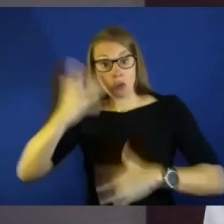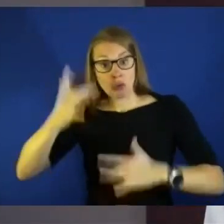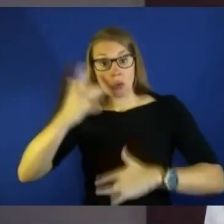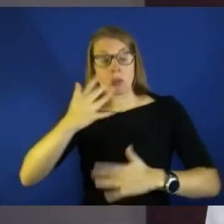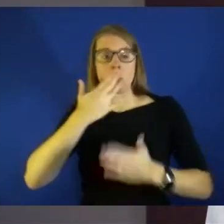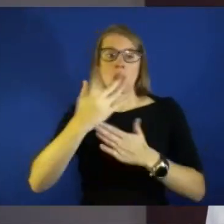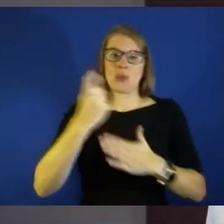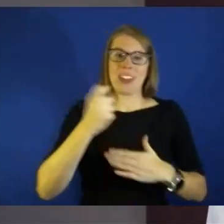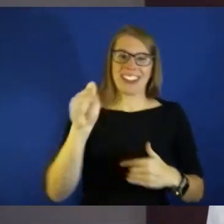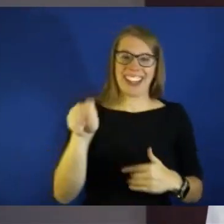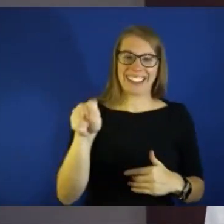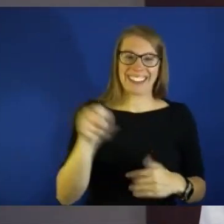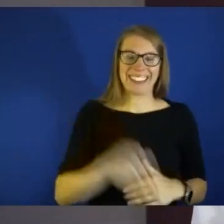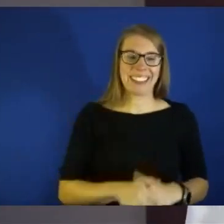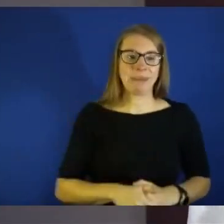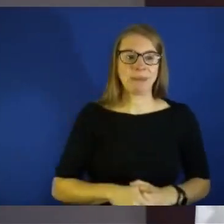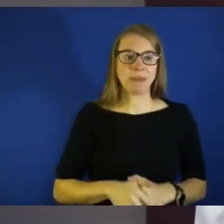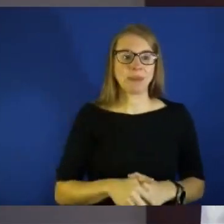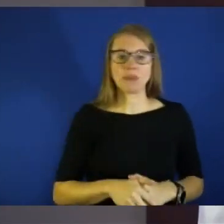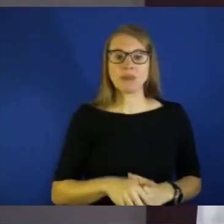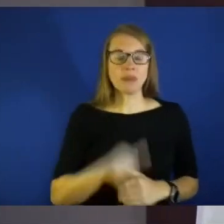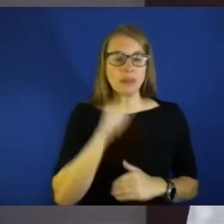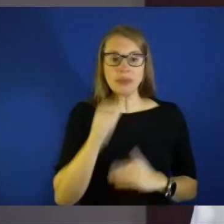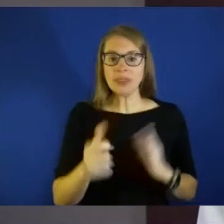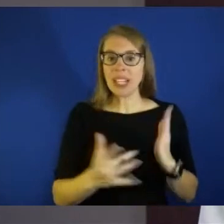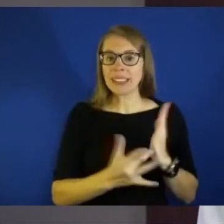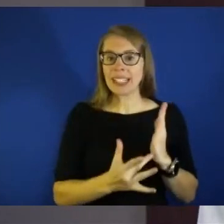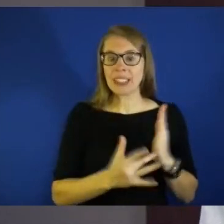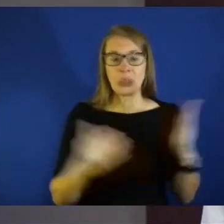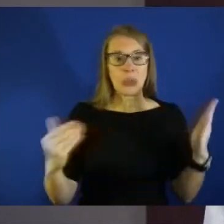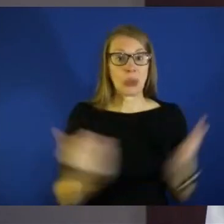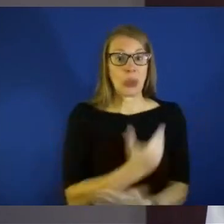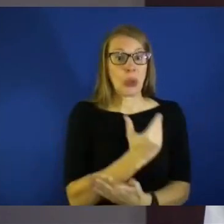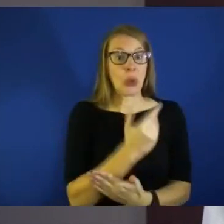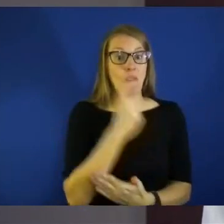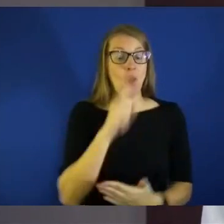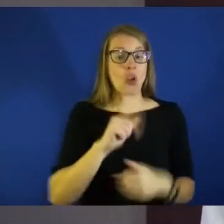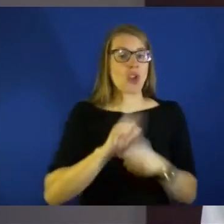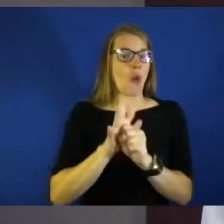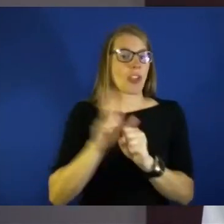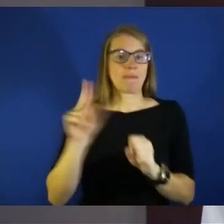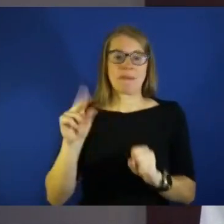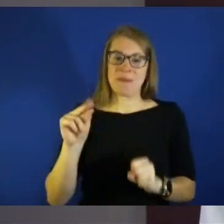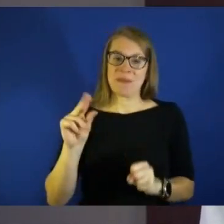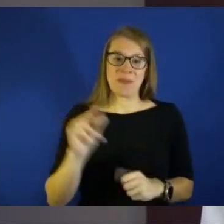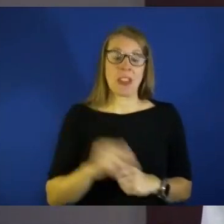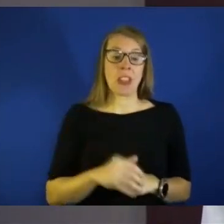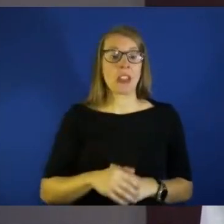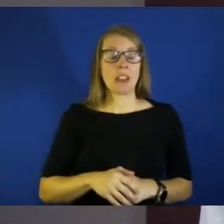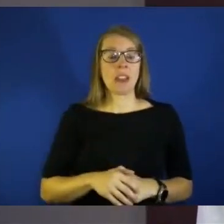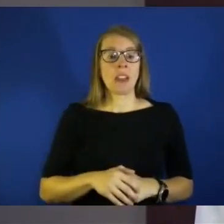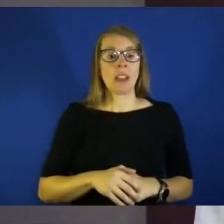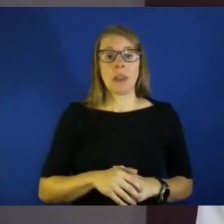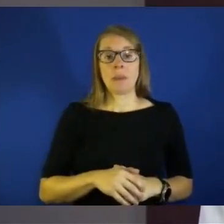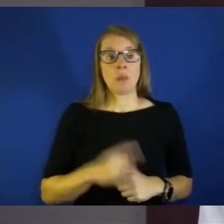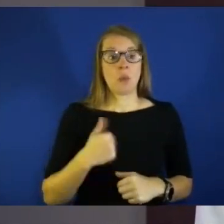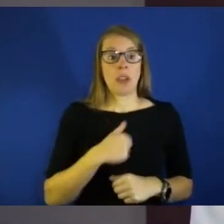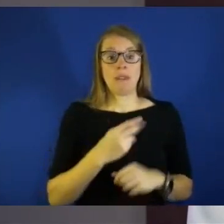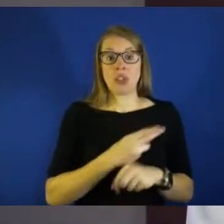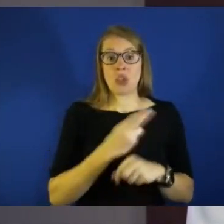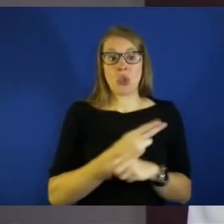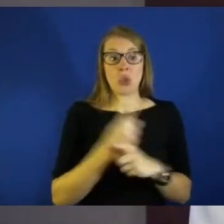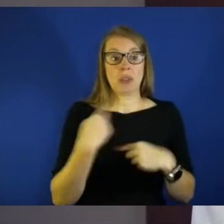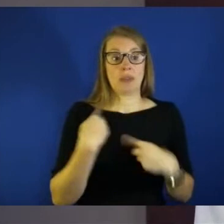yes, this is not a technology that is brand new for COVID. It's certainly something that's been used for cancers,